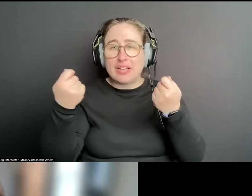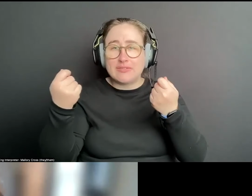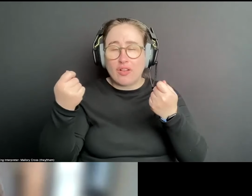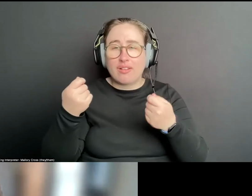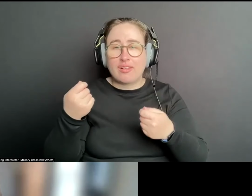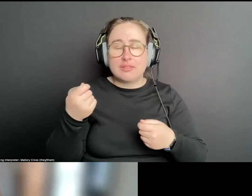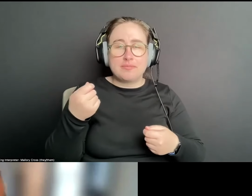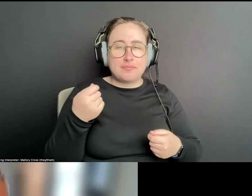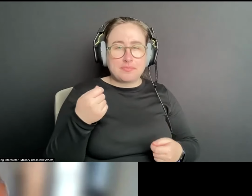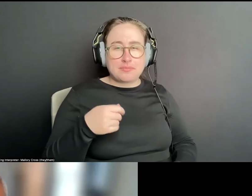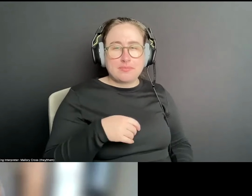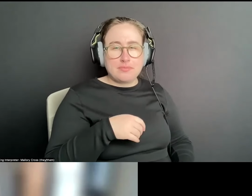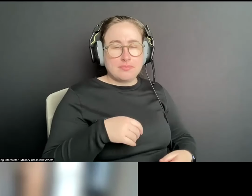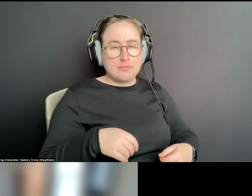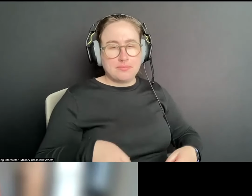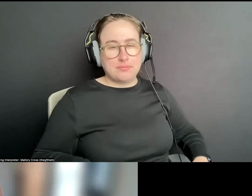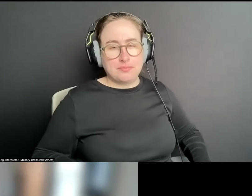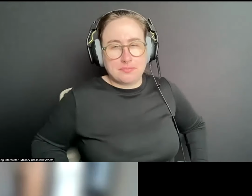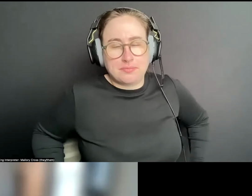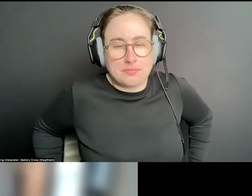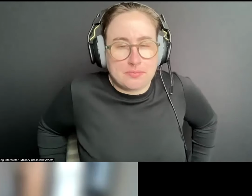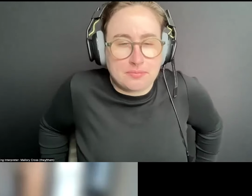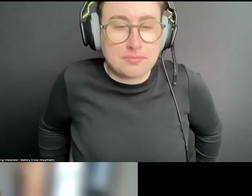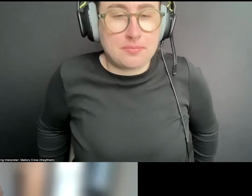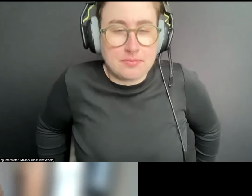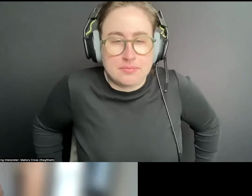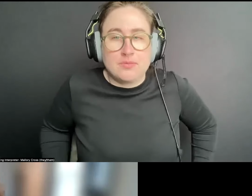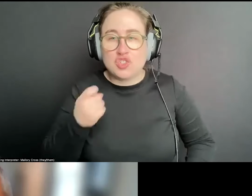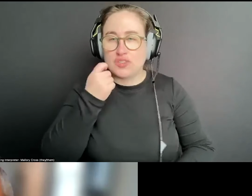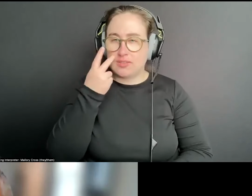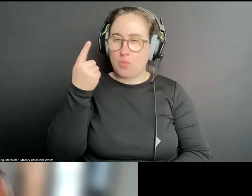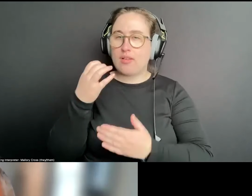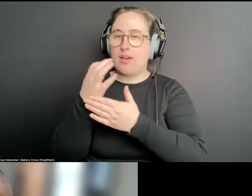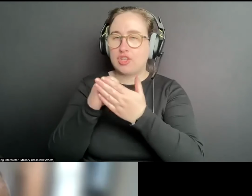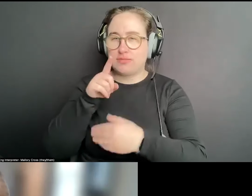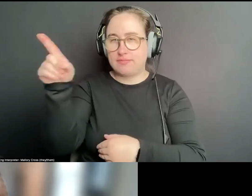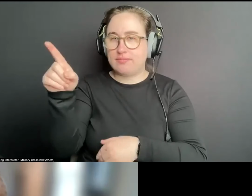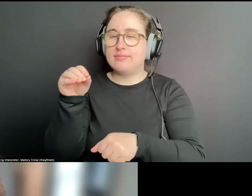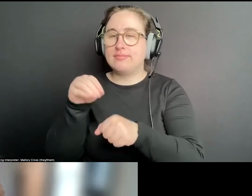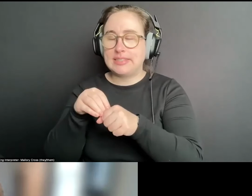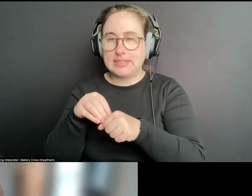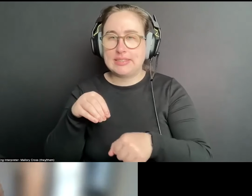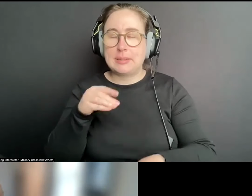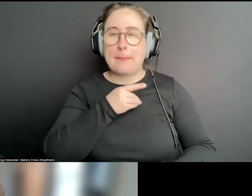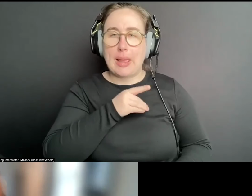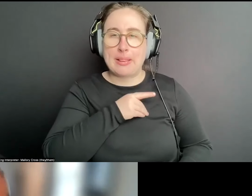see actually. So I just saw a collection this past week in the city of Minneapolis where